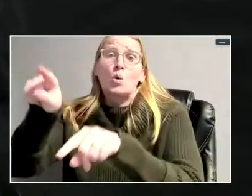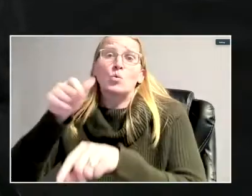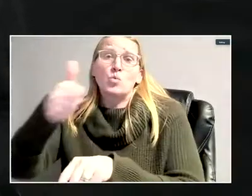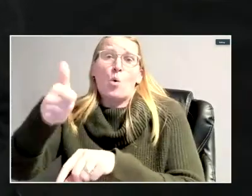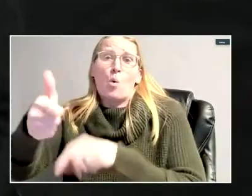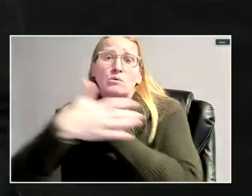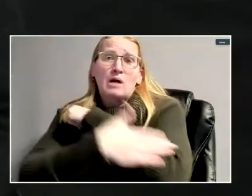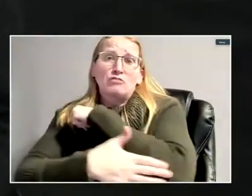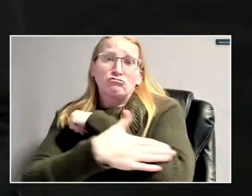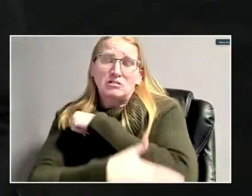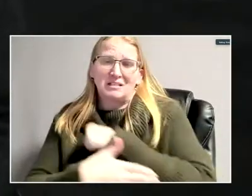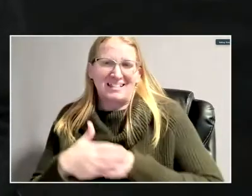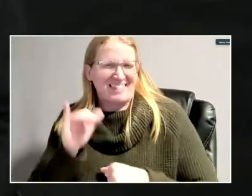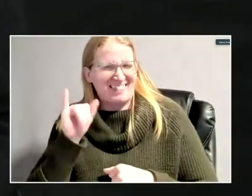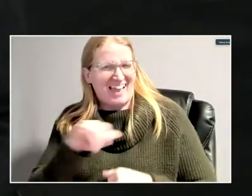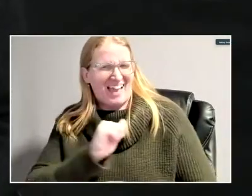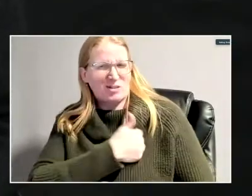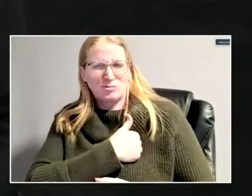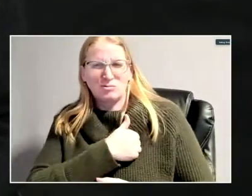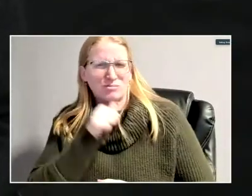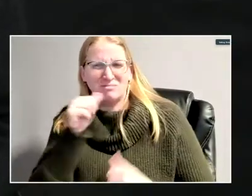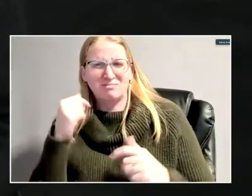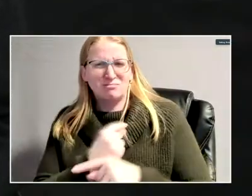are please